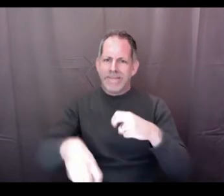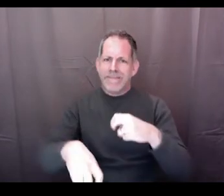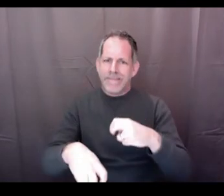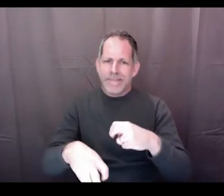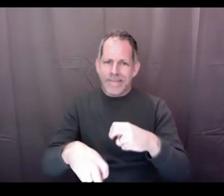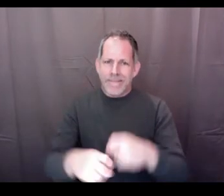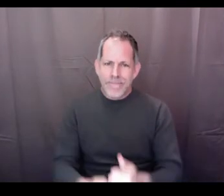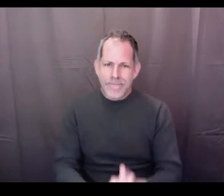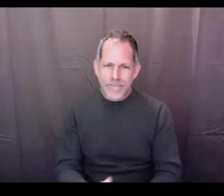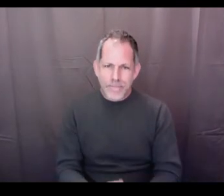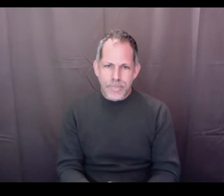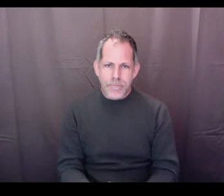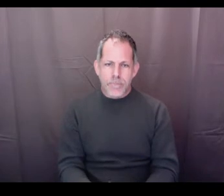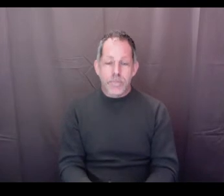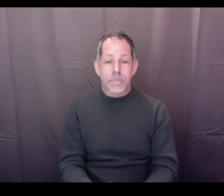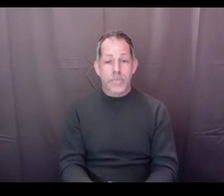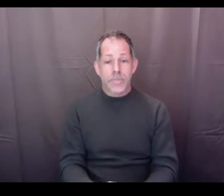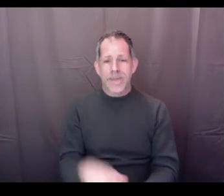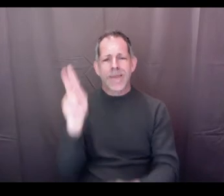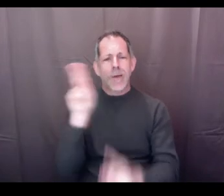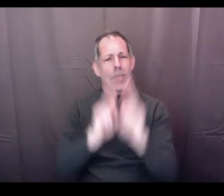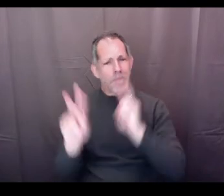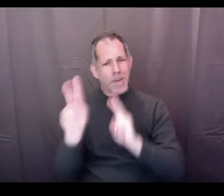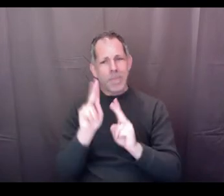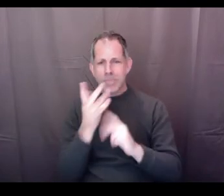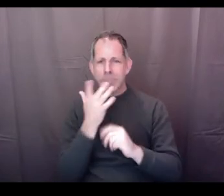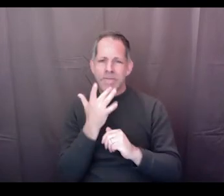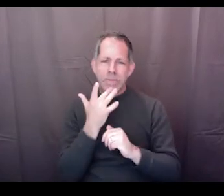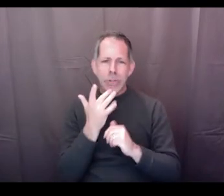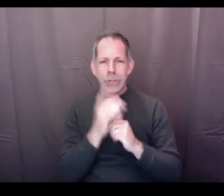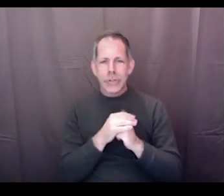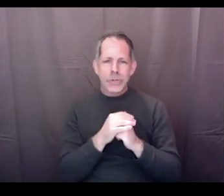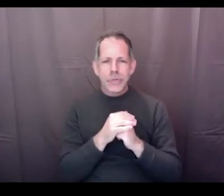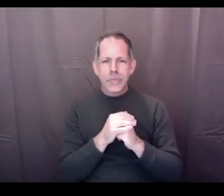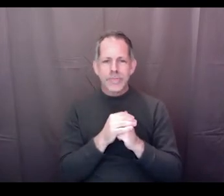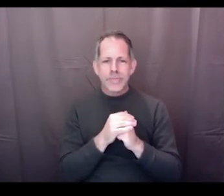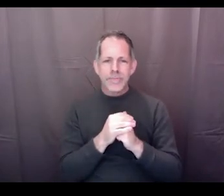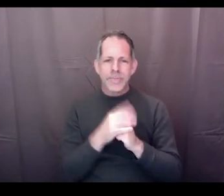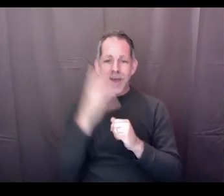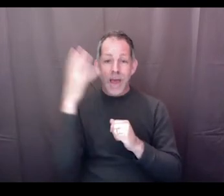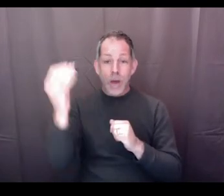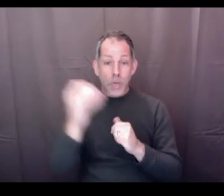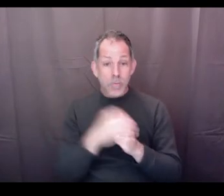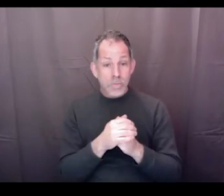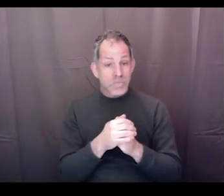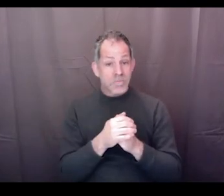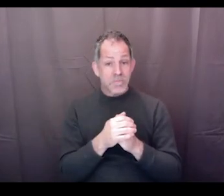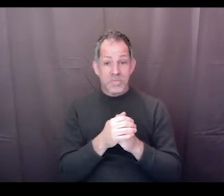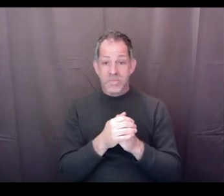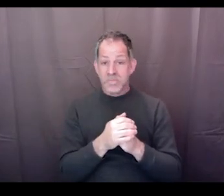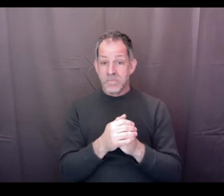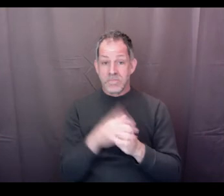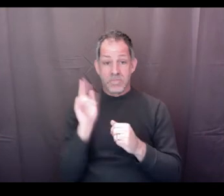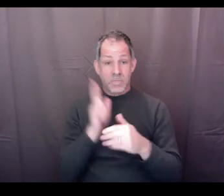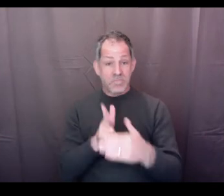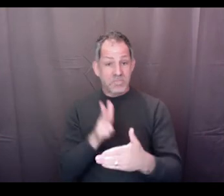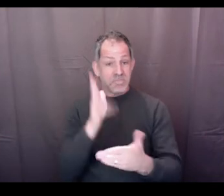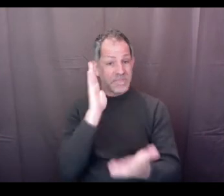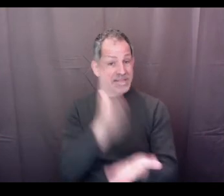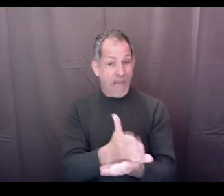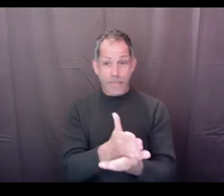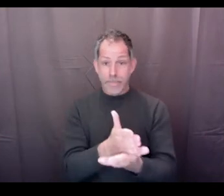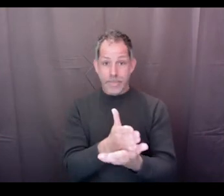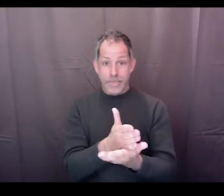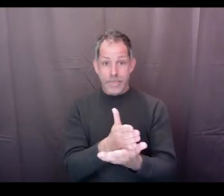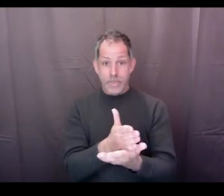of us. Human beings like predictability. We really, when there's a red light, we want everyone to stop